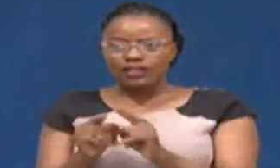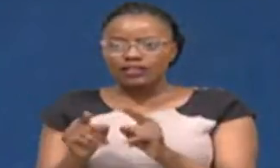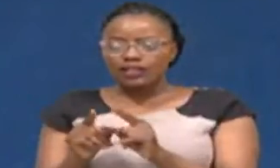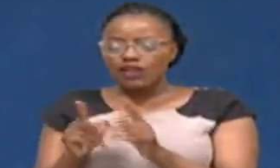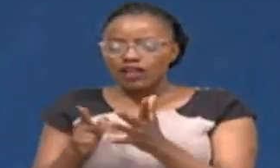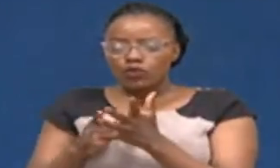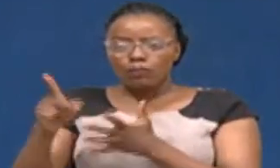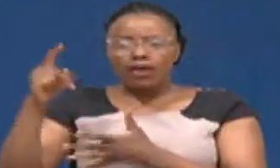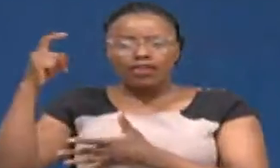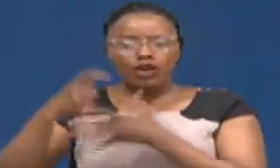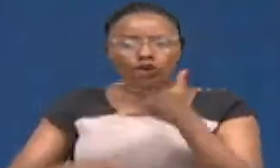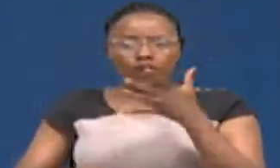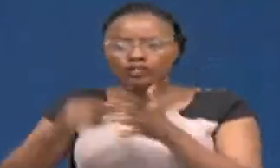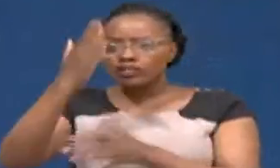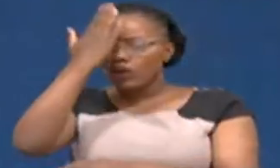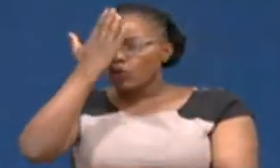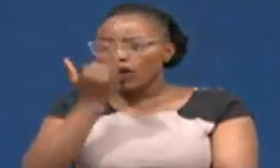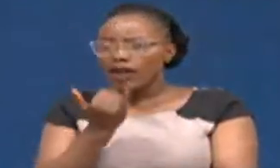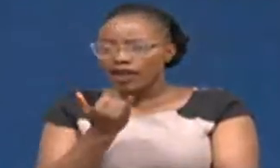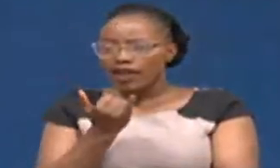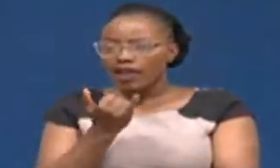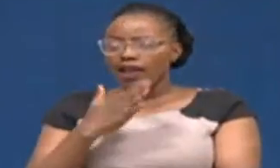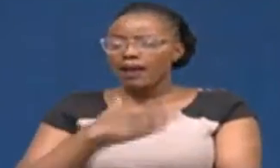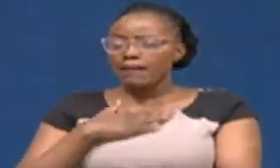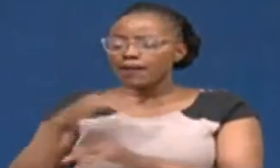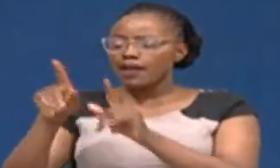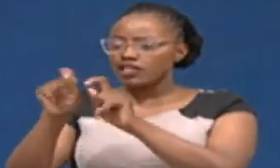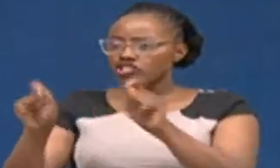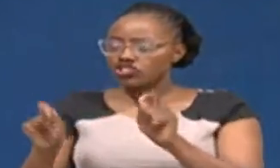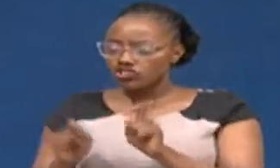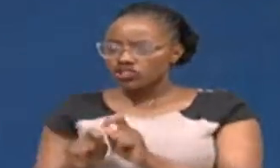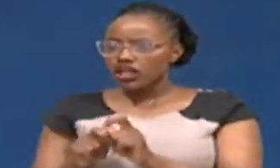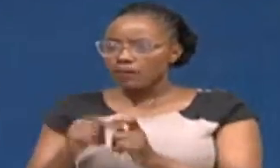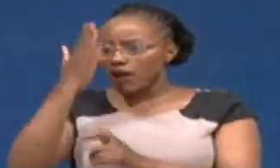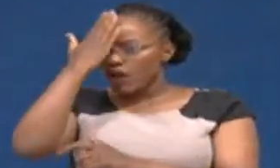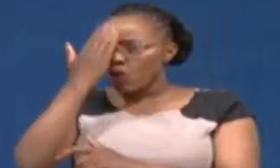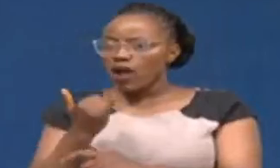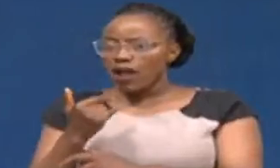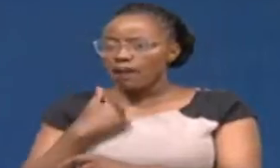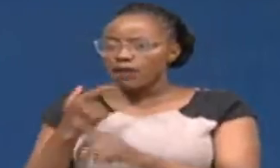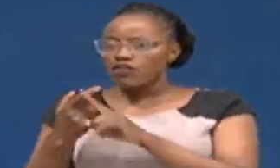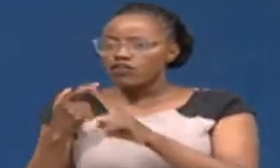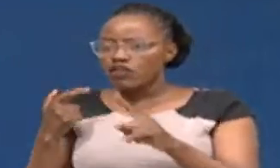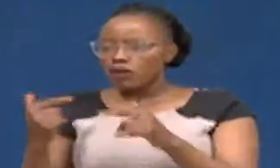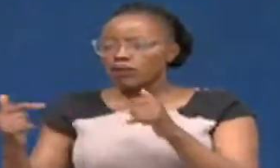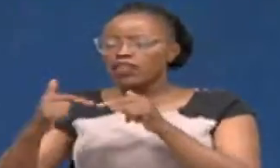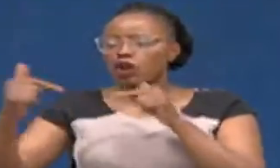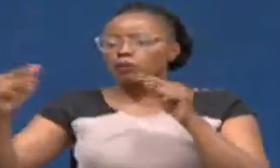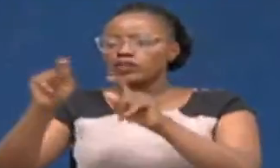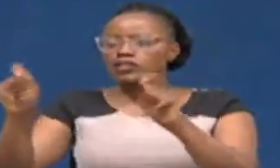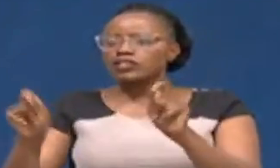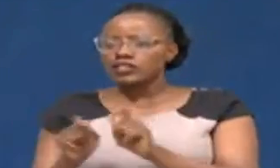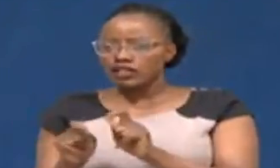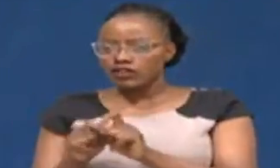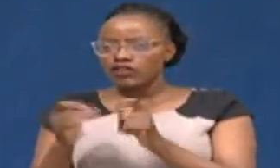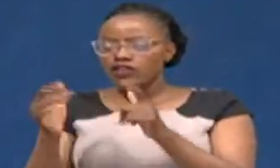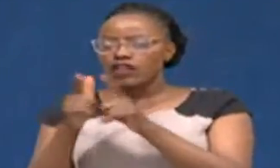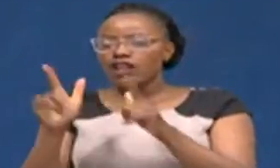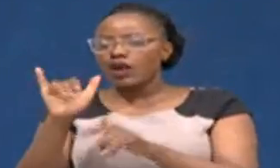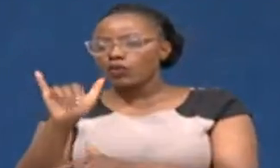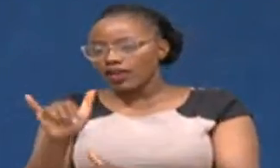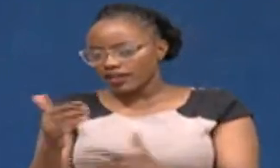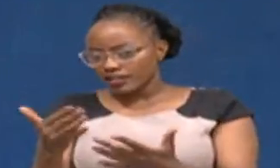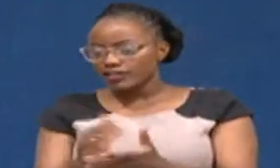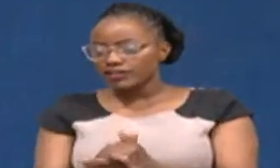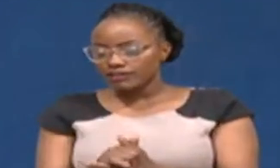a price because of my tribe. Because of I was coming from the opposite tribe, if you allow me to say